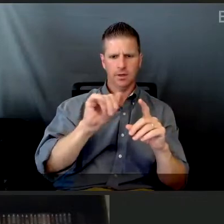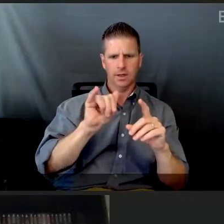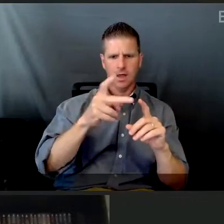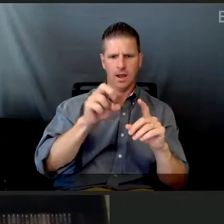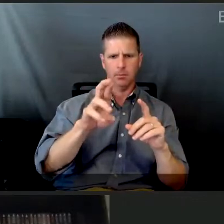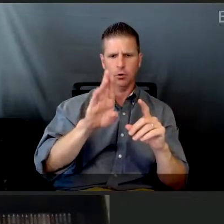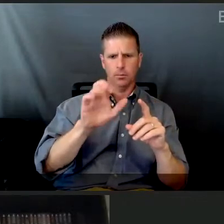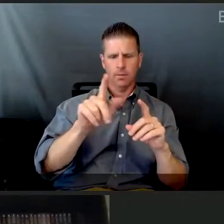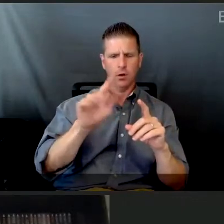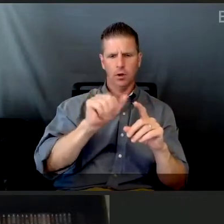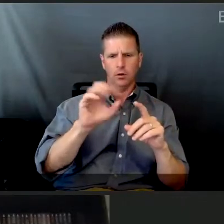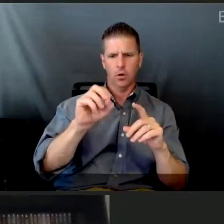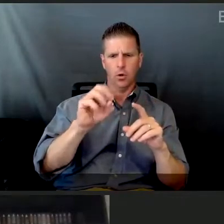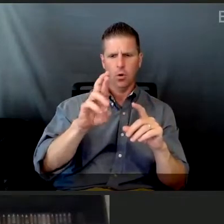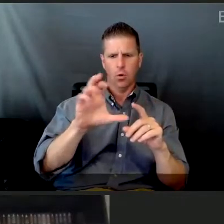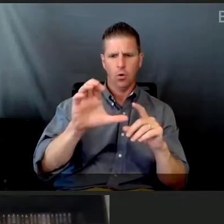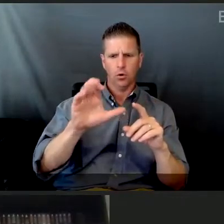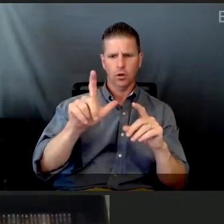cloud?